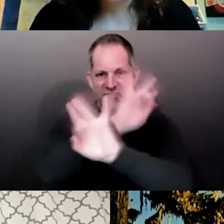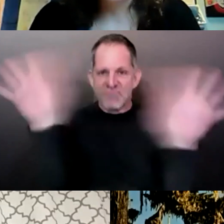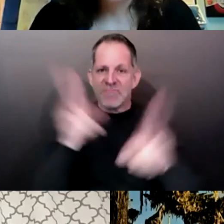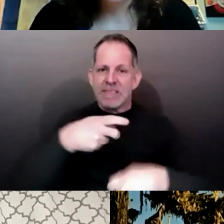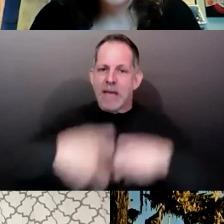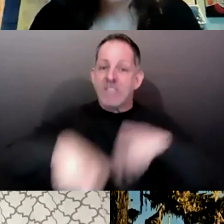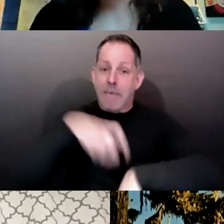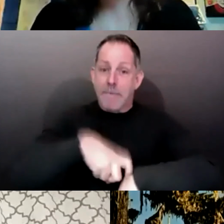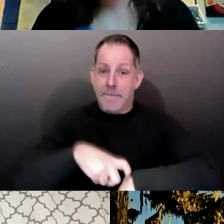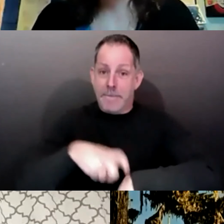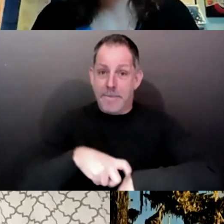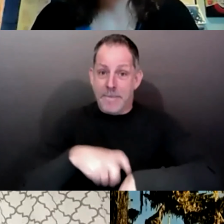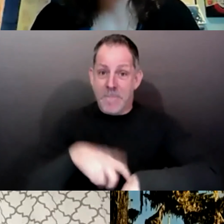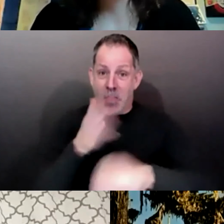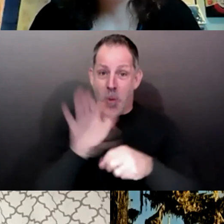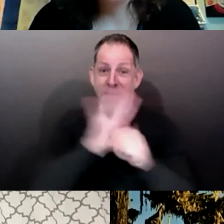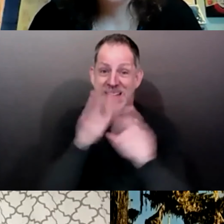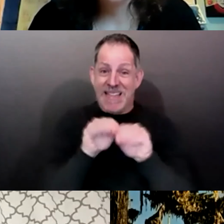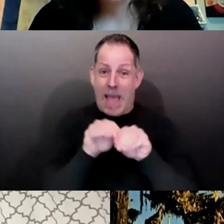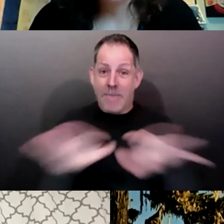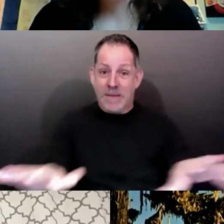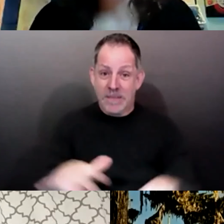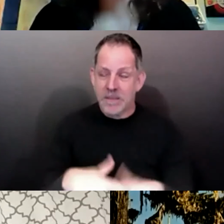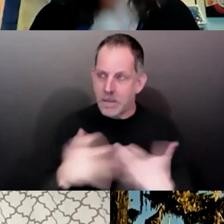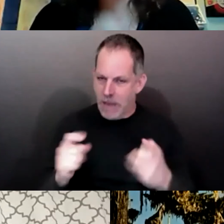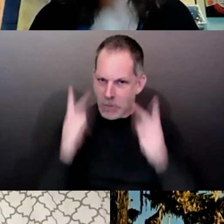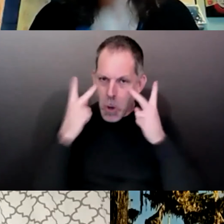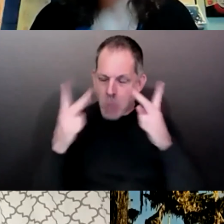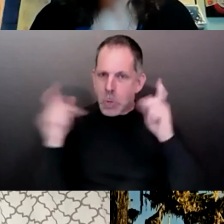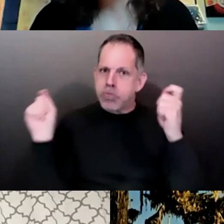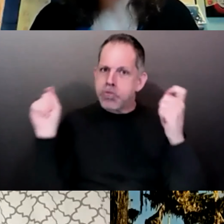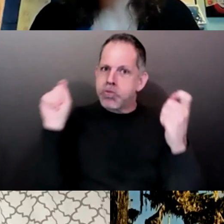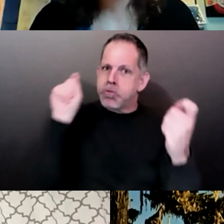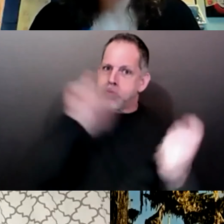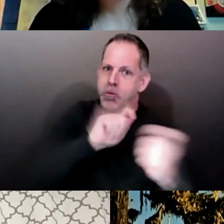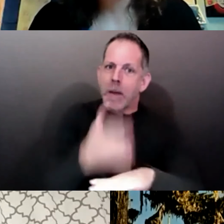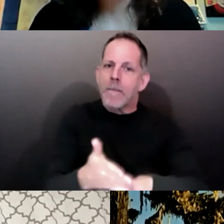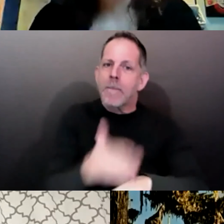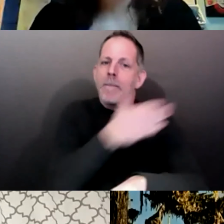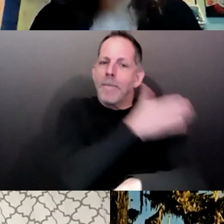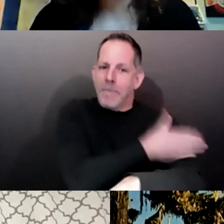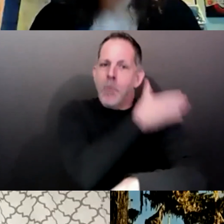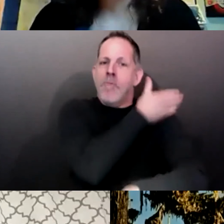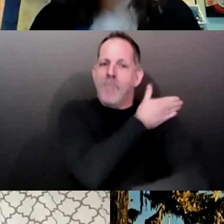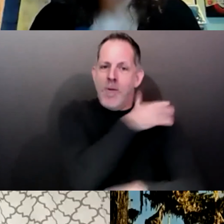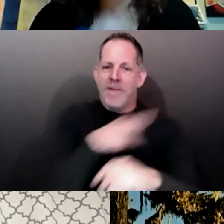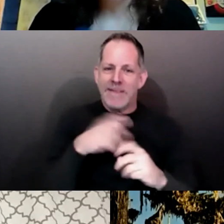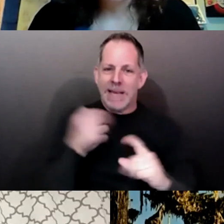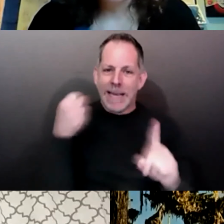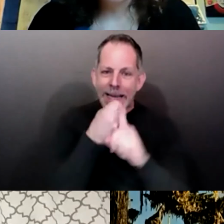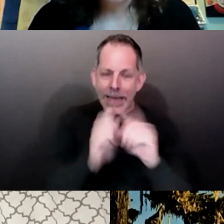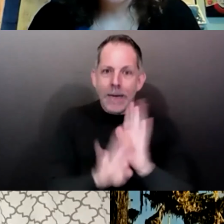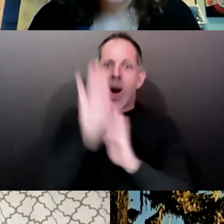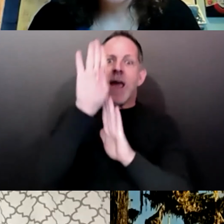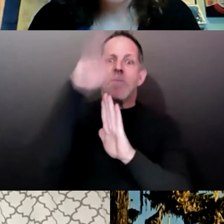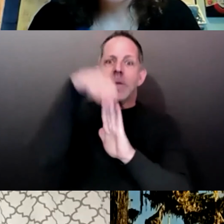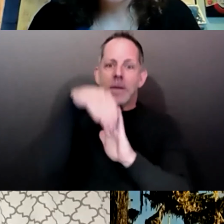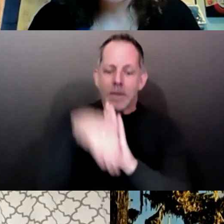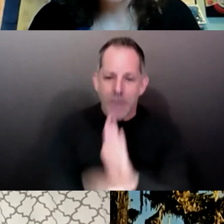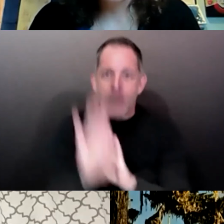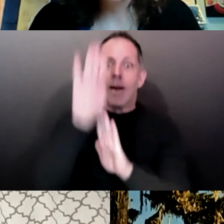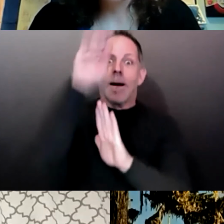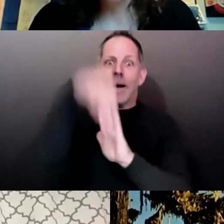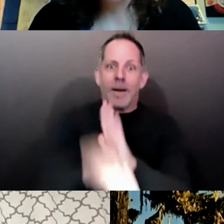curve 3 times. Our hospital capacity was never overwhelmed, but it was pushed to the brink, to be honest. We're just grateful for all